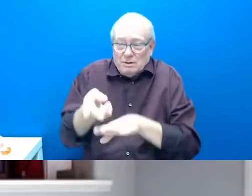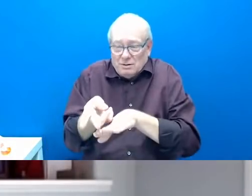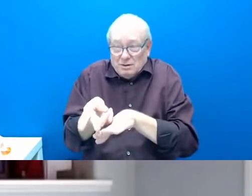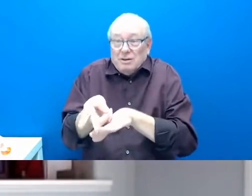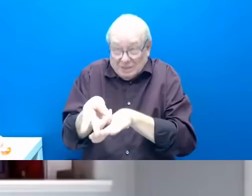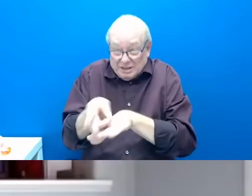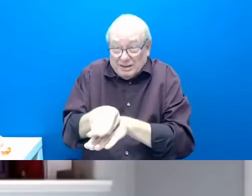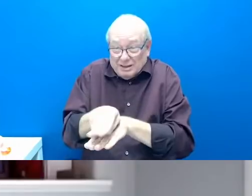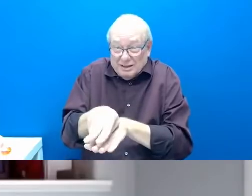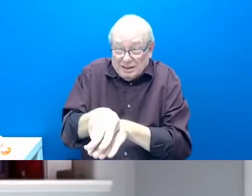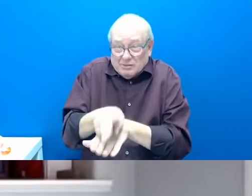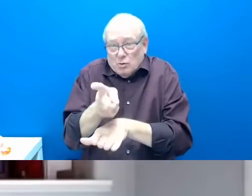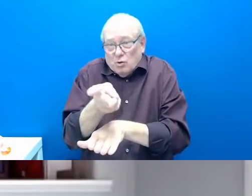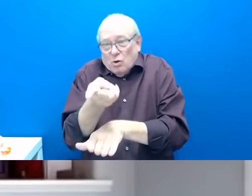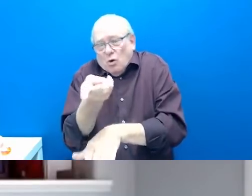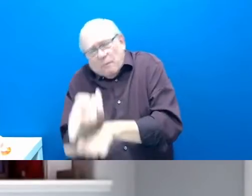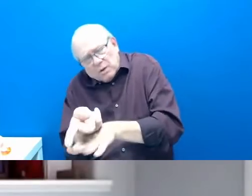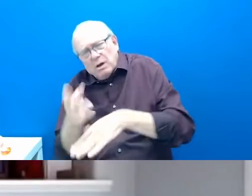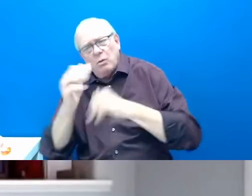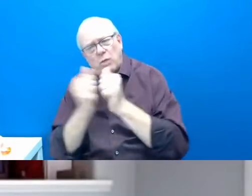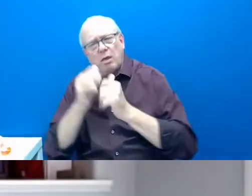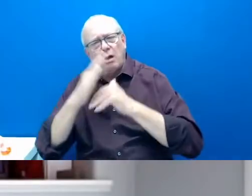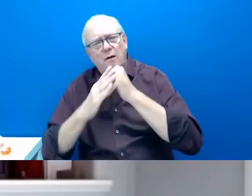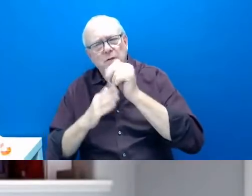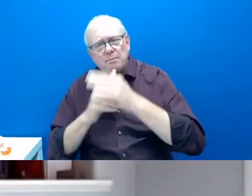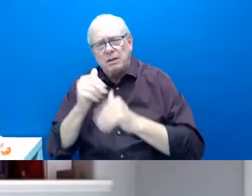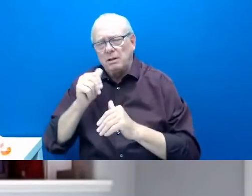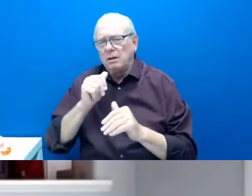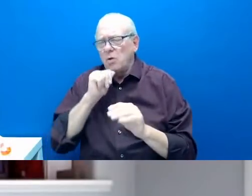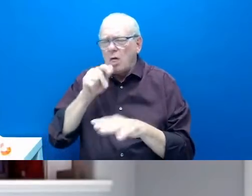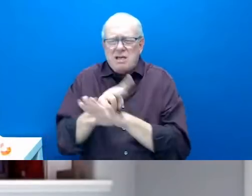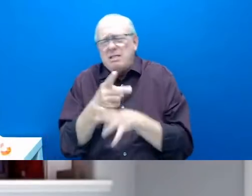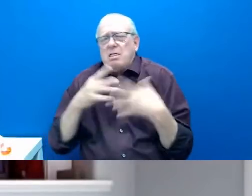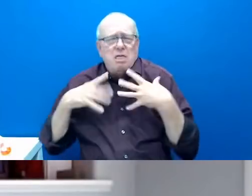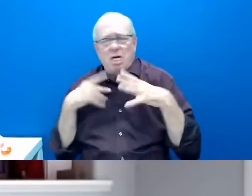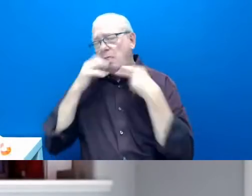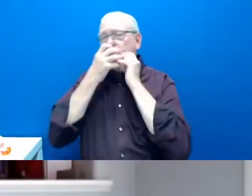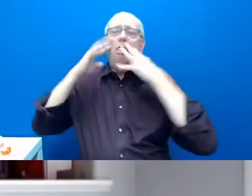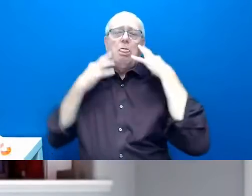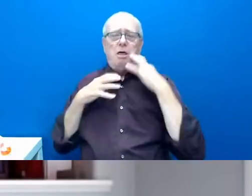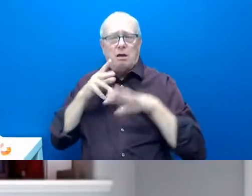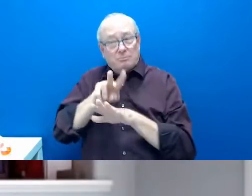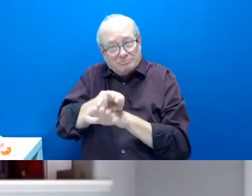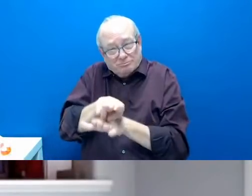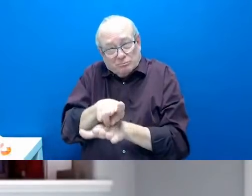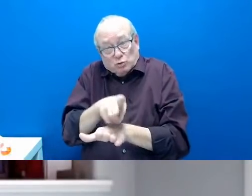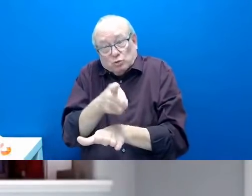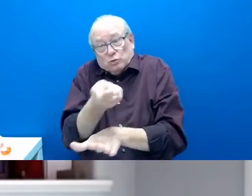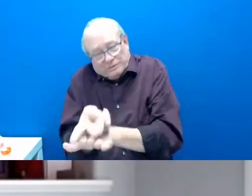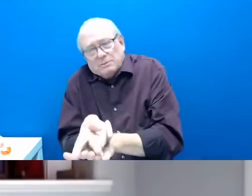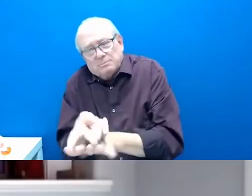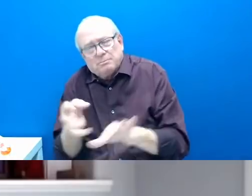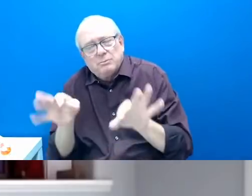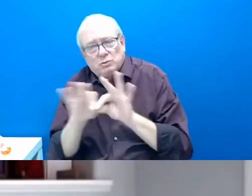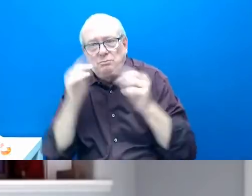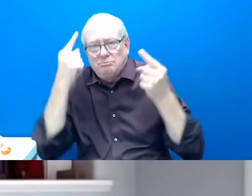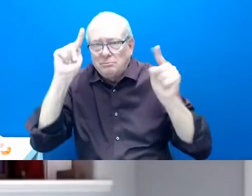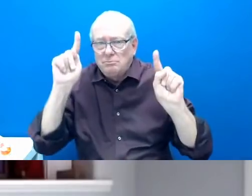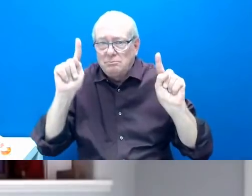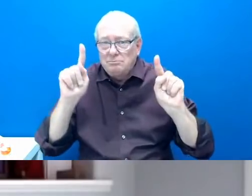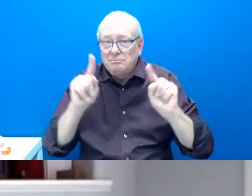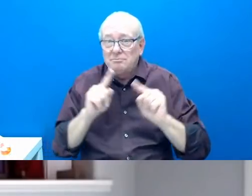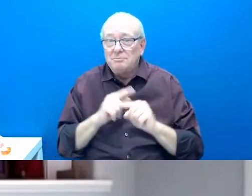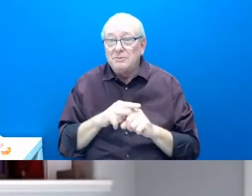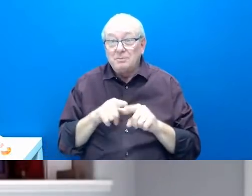chest in a way that's comfortable and doesn't give the patient any injury. And this is a very effective maneuver. However, this maneuver cannot be done